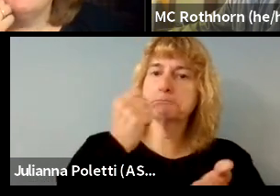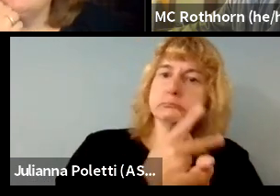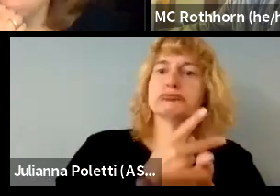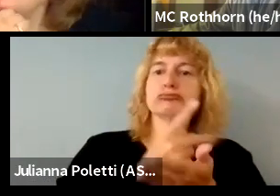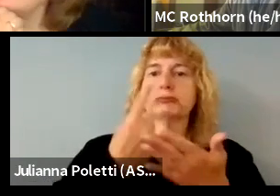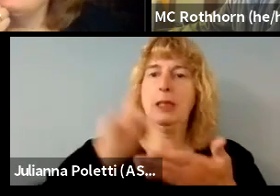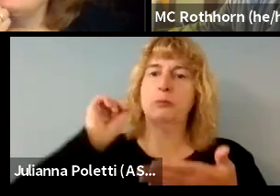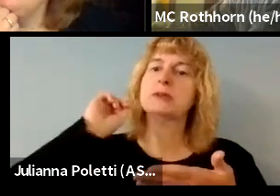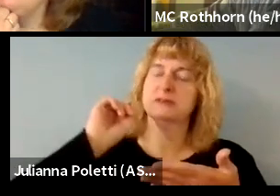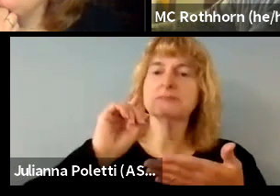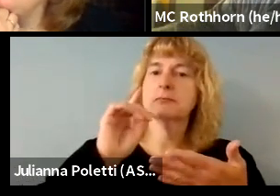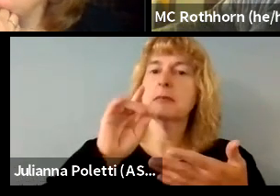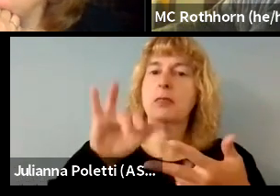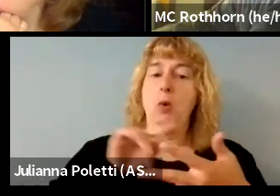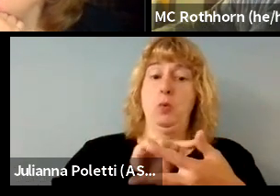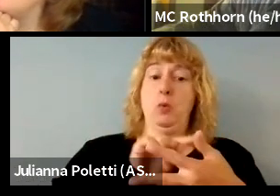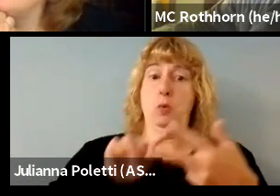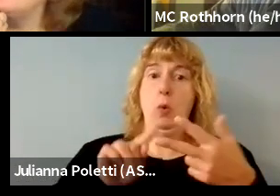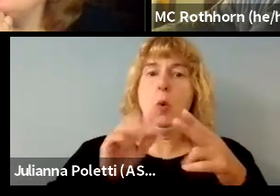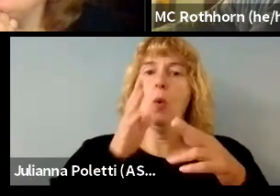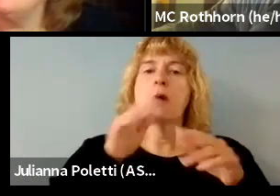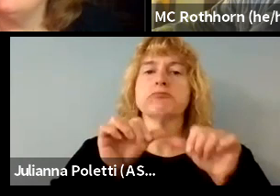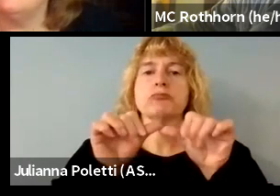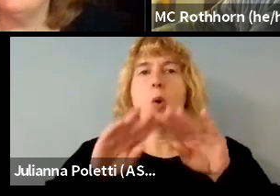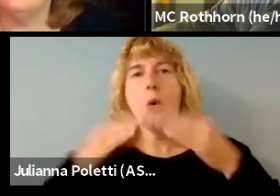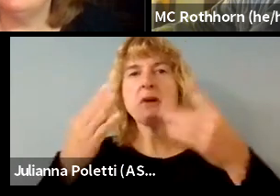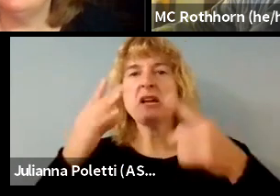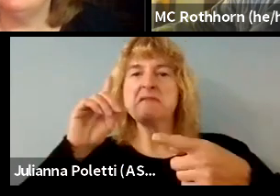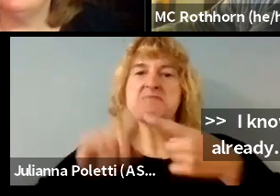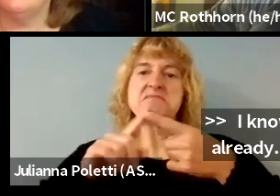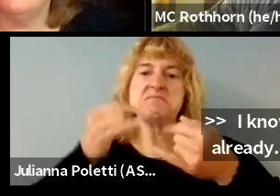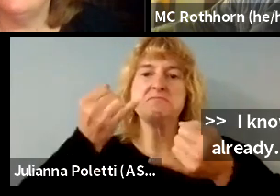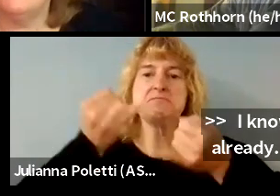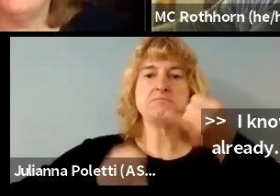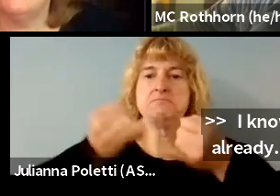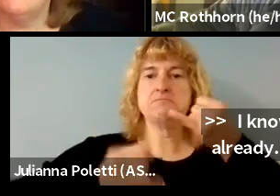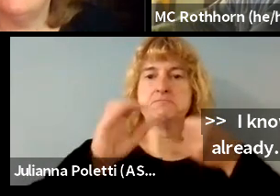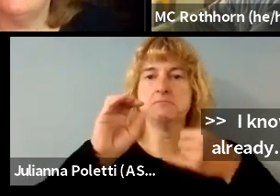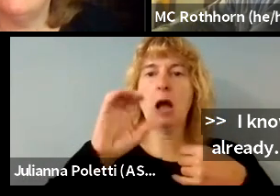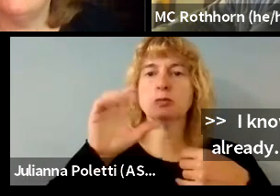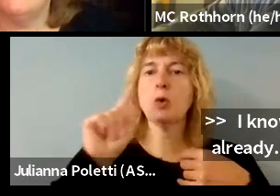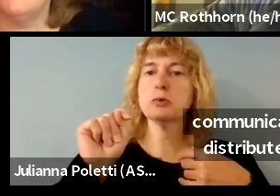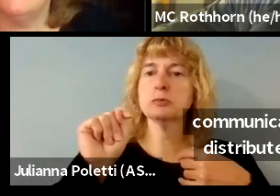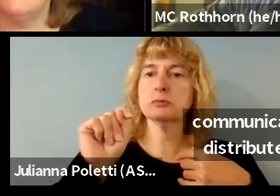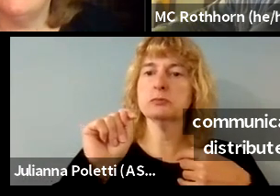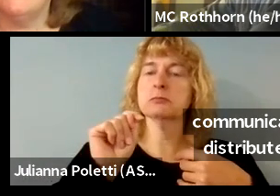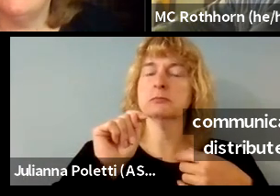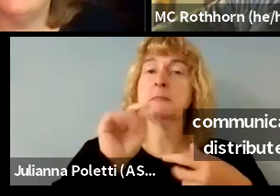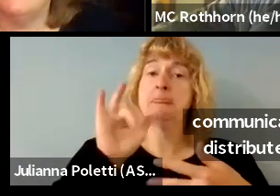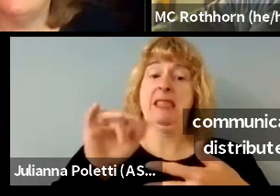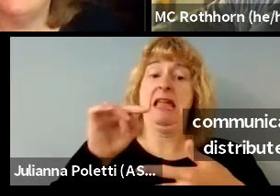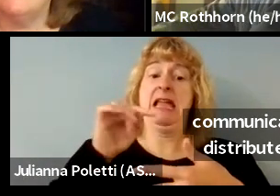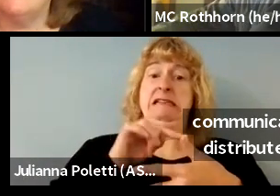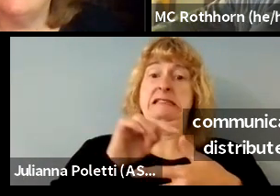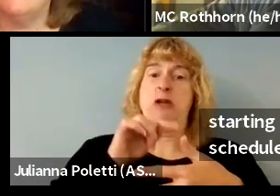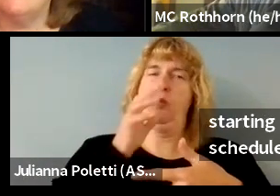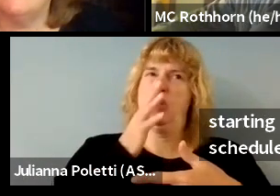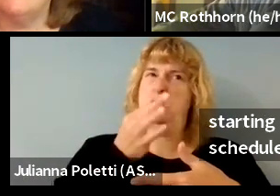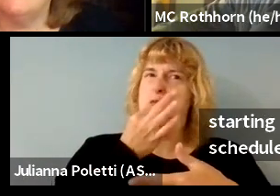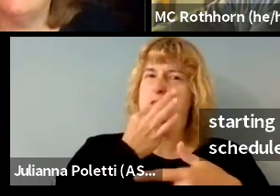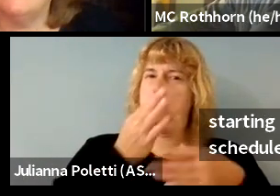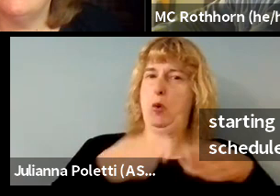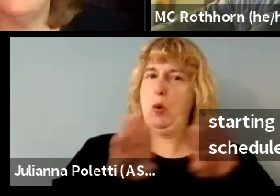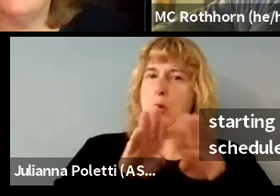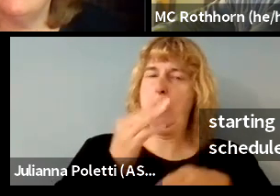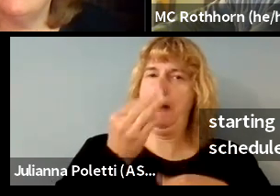open through essentially the end of the month. The executive director position posting at the moment is set to close